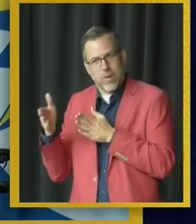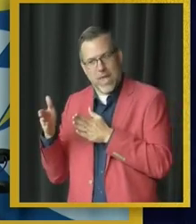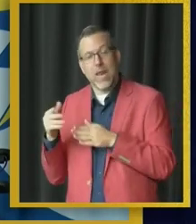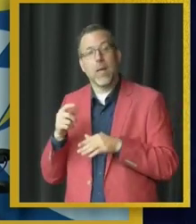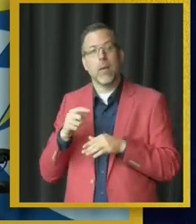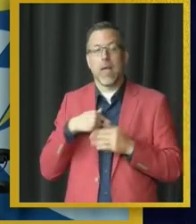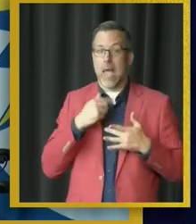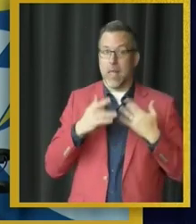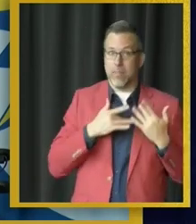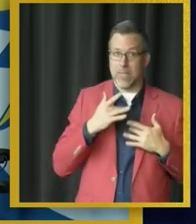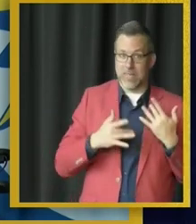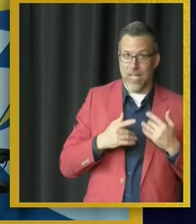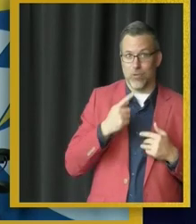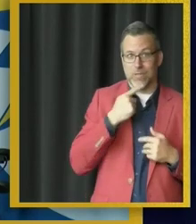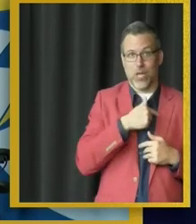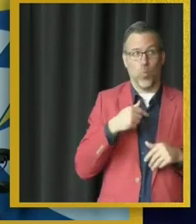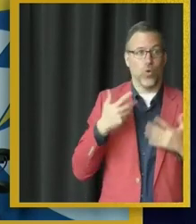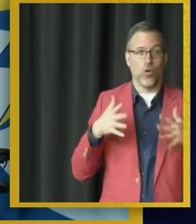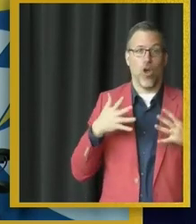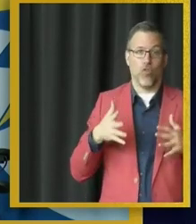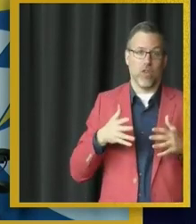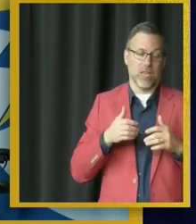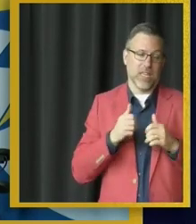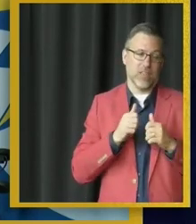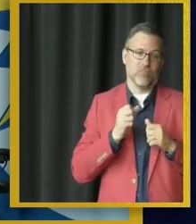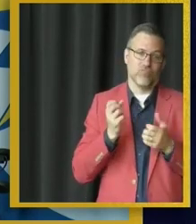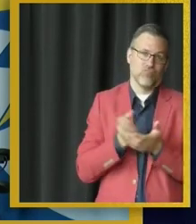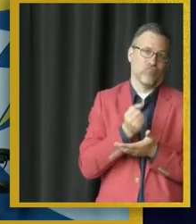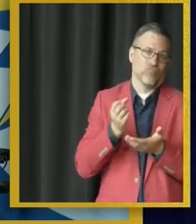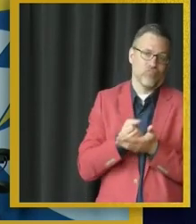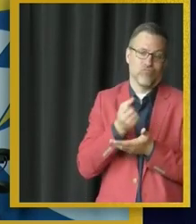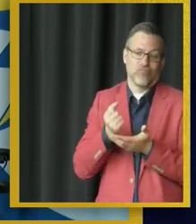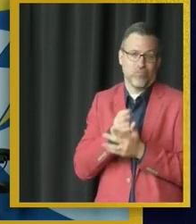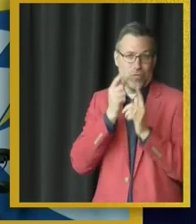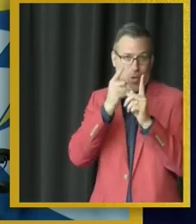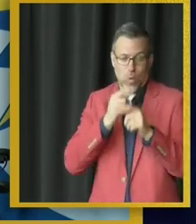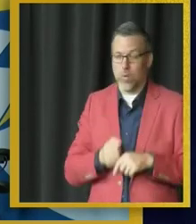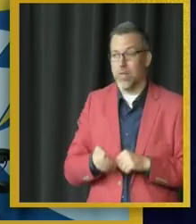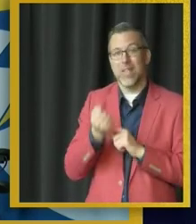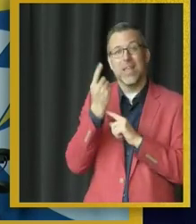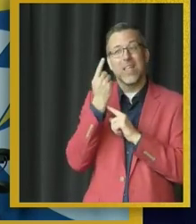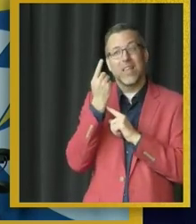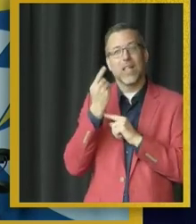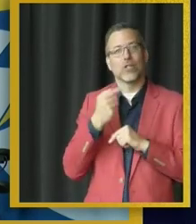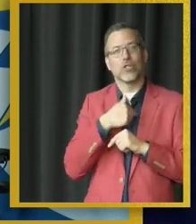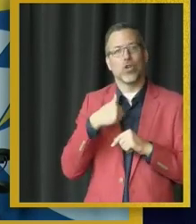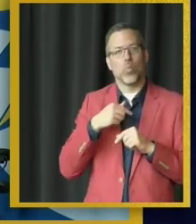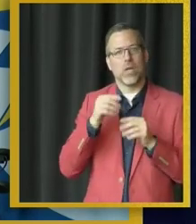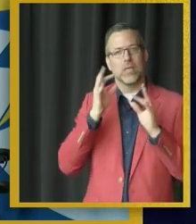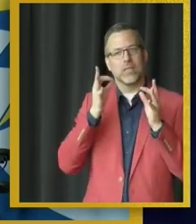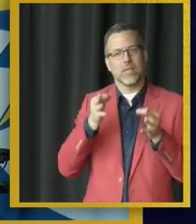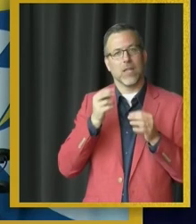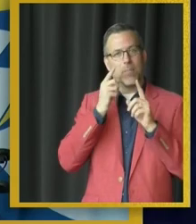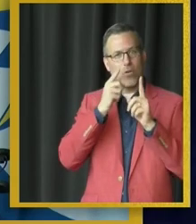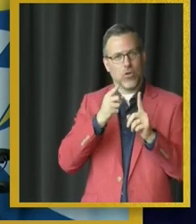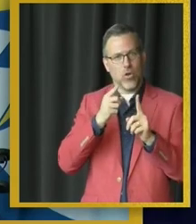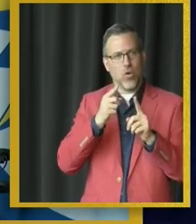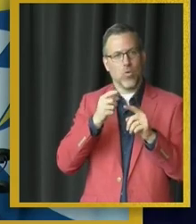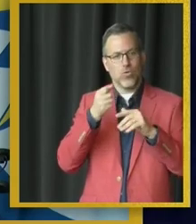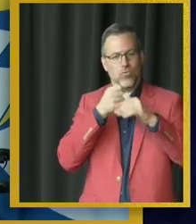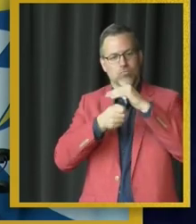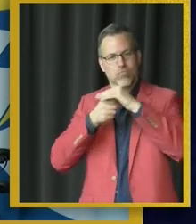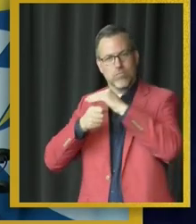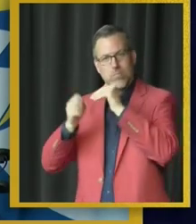to say we are outpacing our goals. Last year, we set a goal to house 25 chronically unhoused